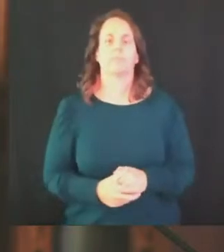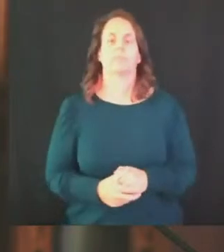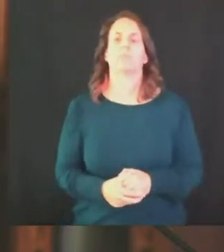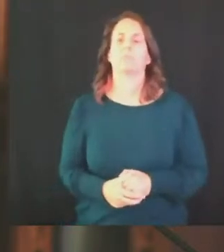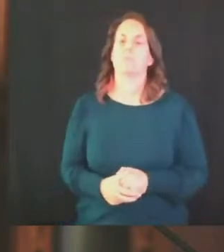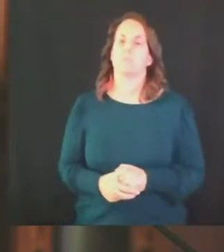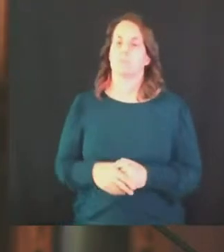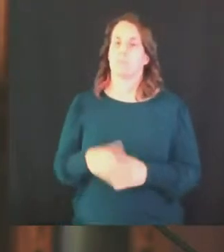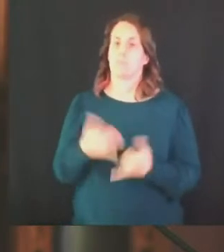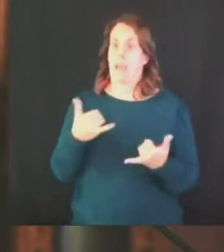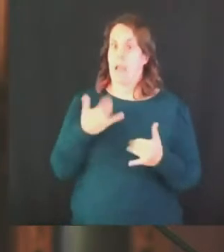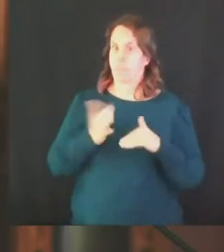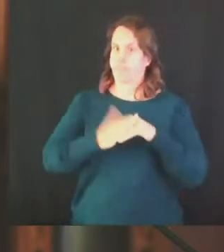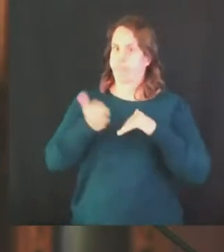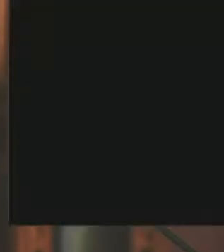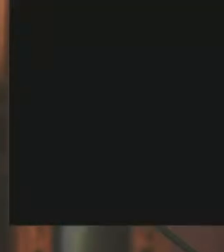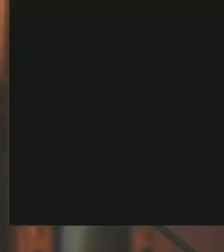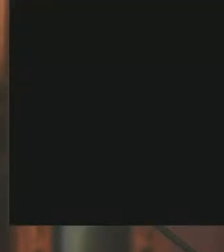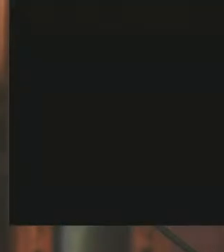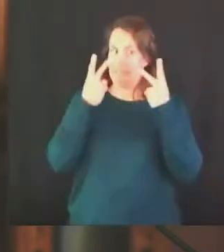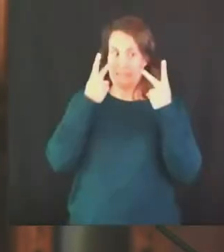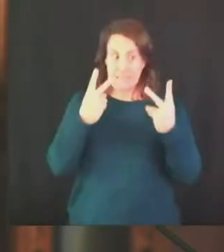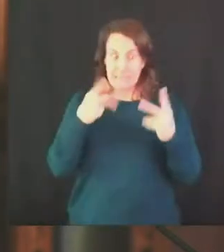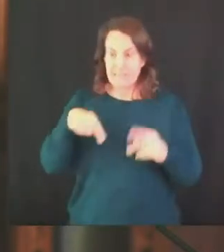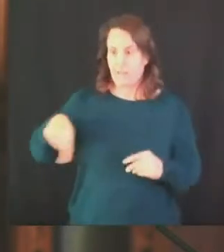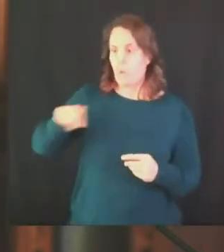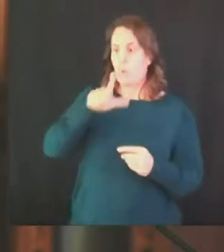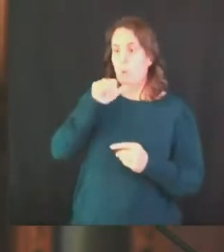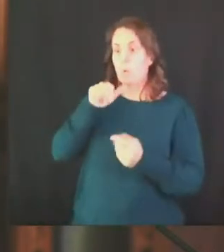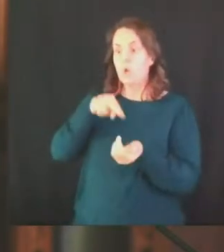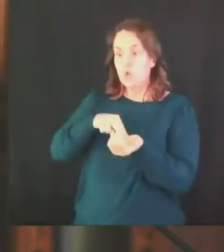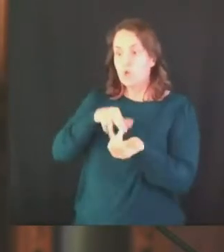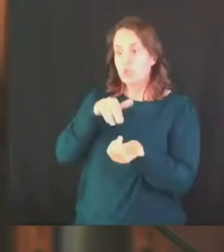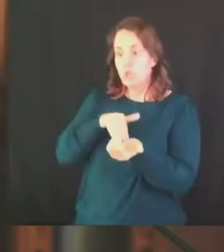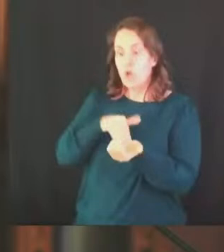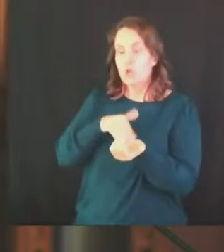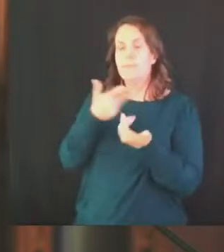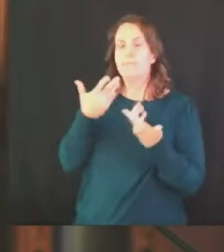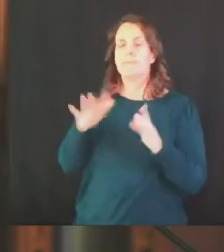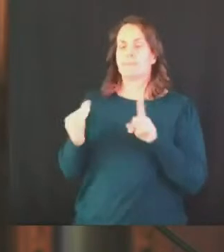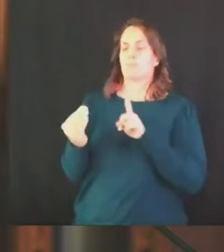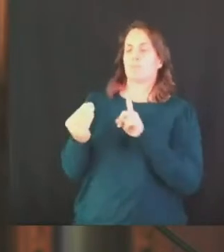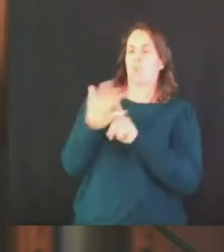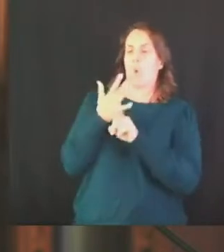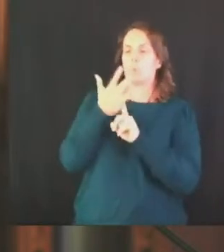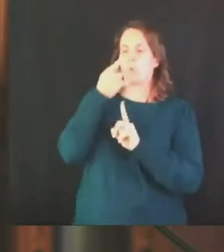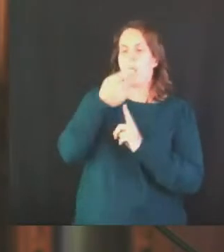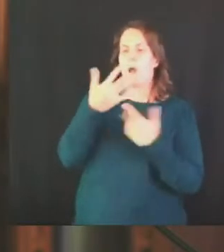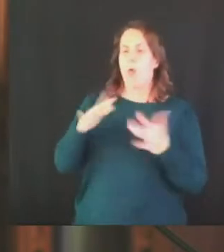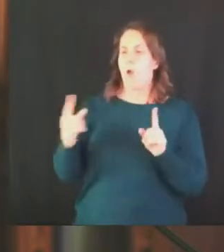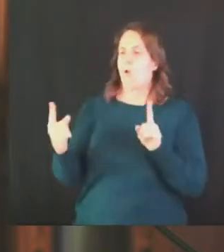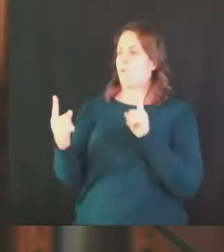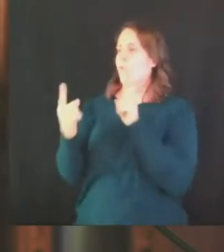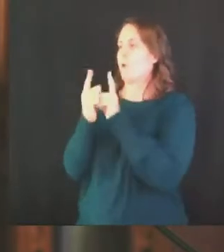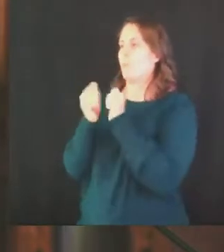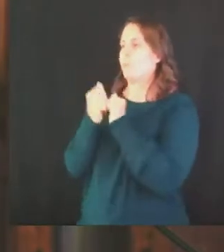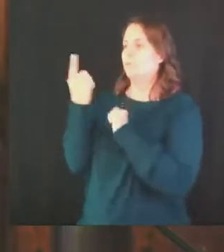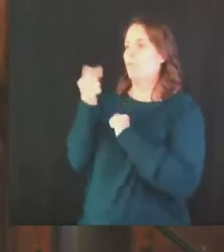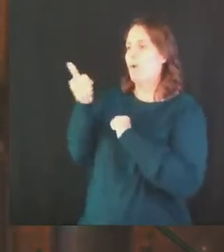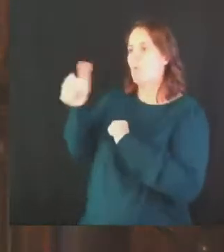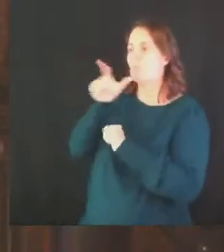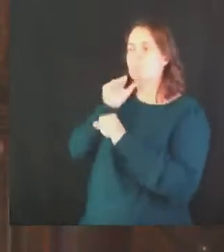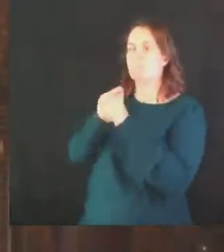stay out of the workforce while they are quarantining and awaiting test results. I think that's